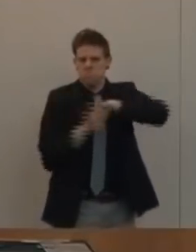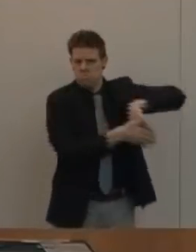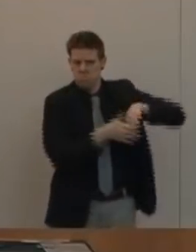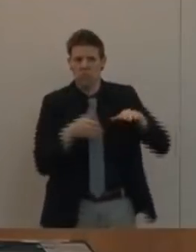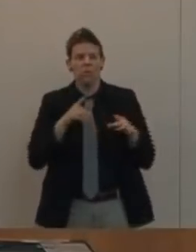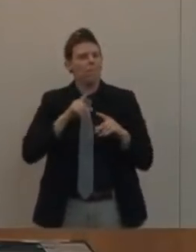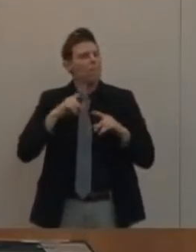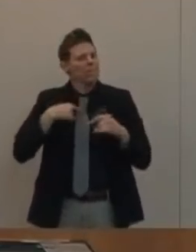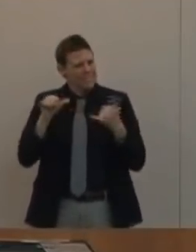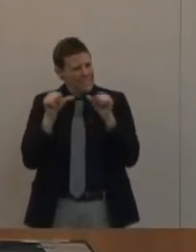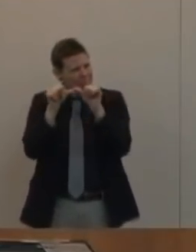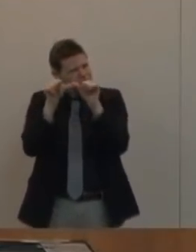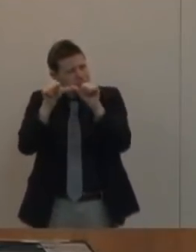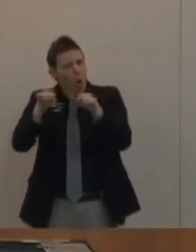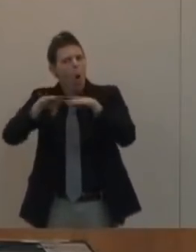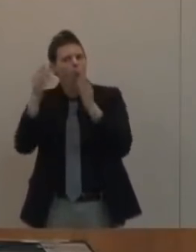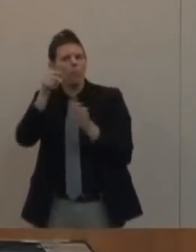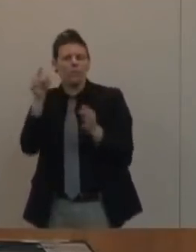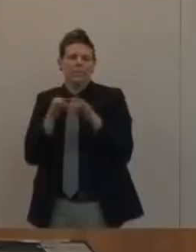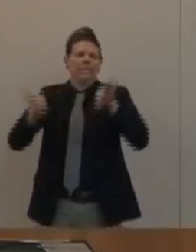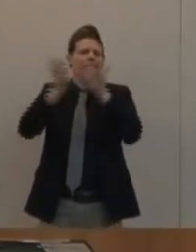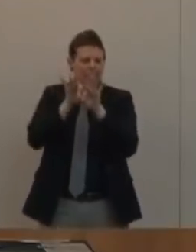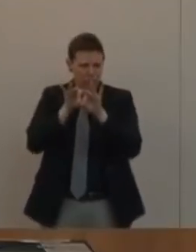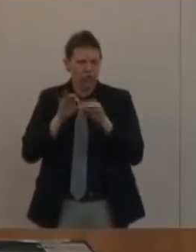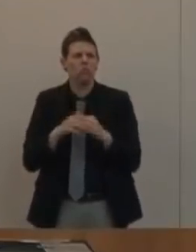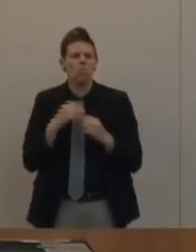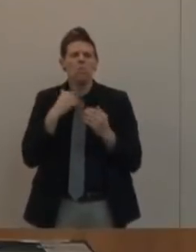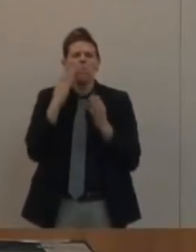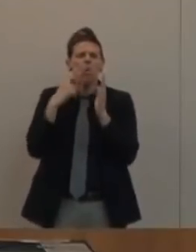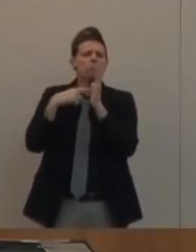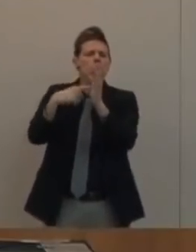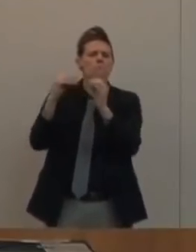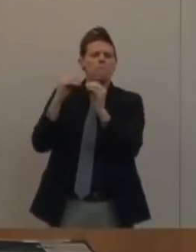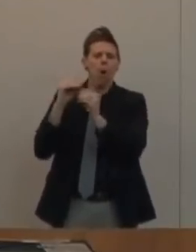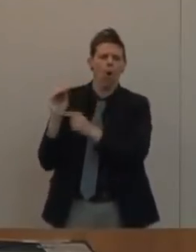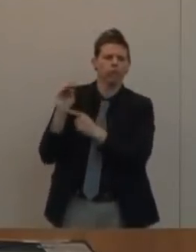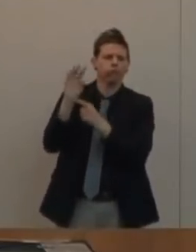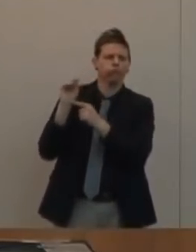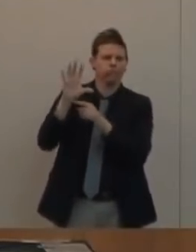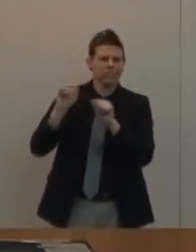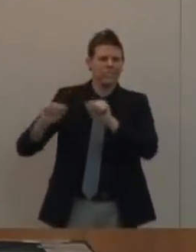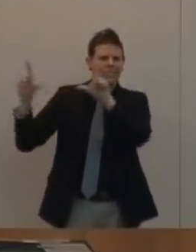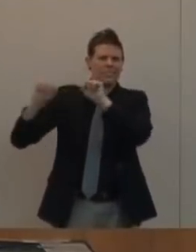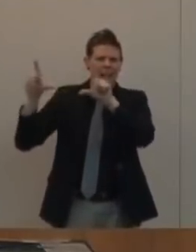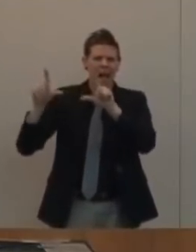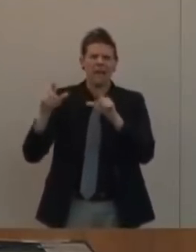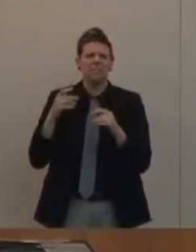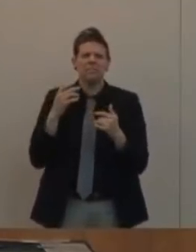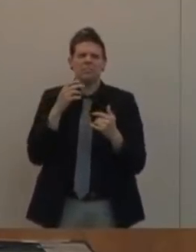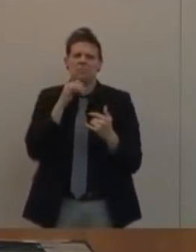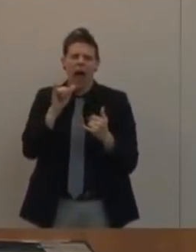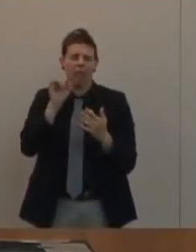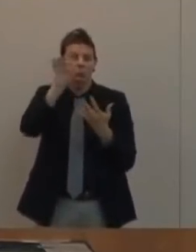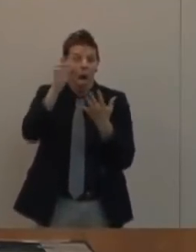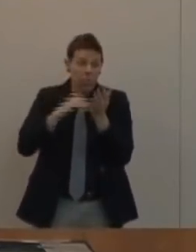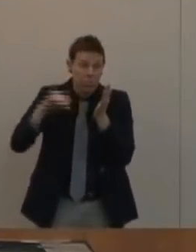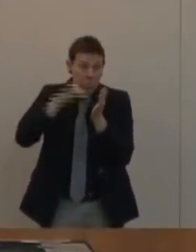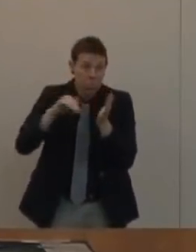other thing that was on that slide that I want to draw your attention to, we don't have to bring it up again, but we're also